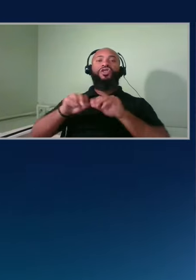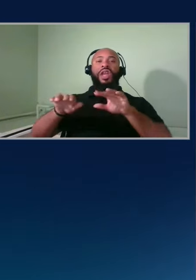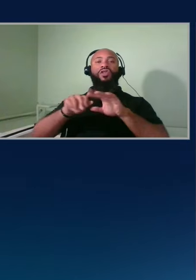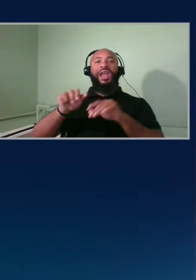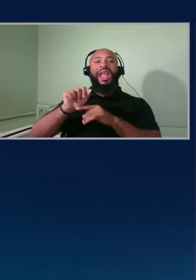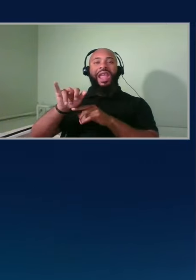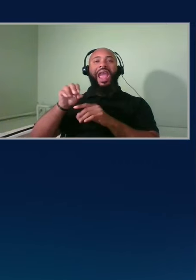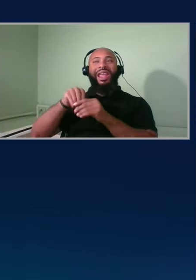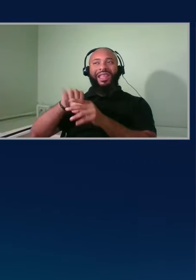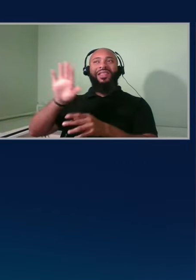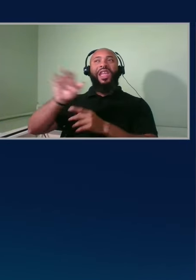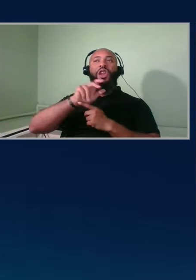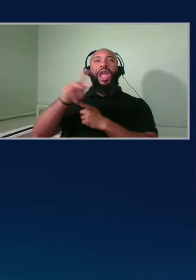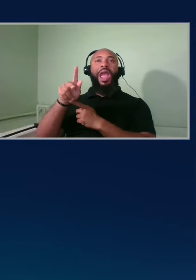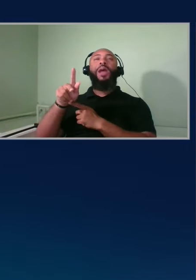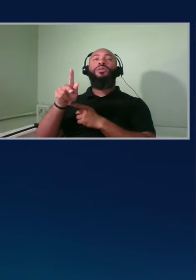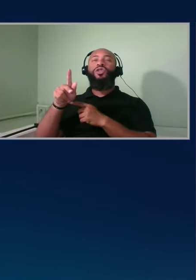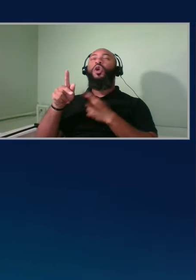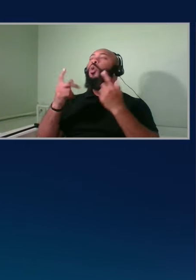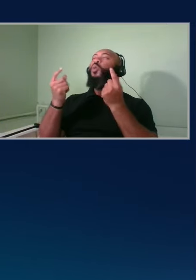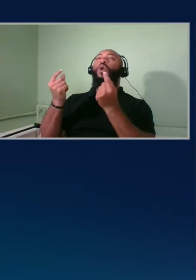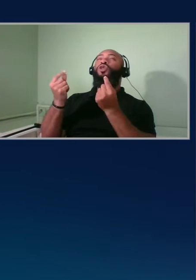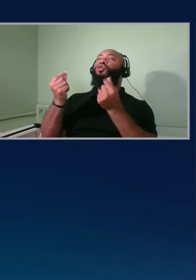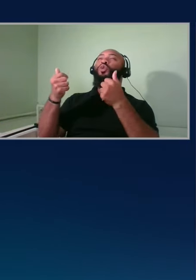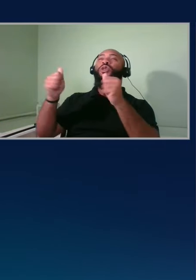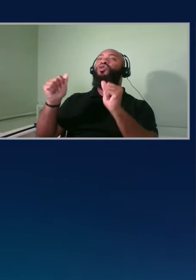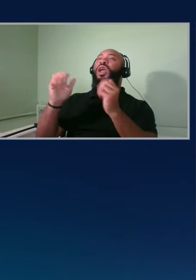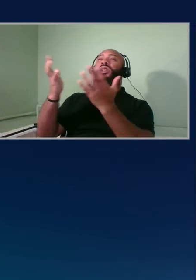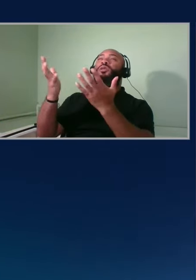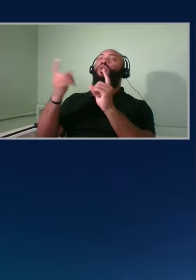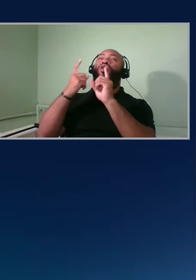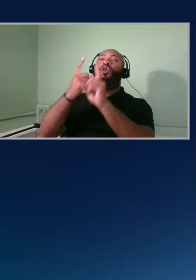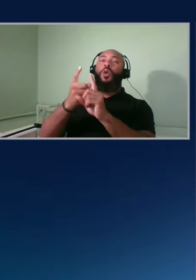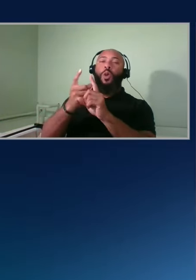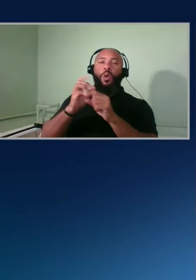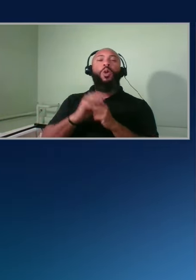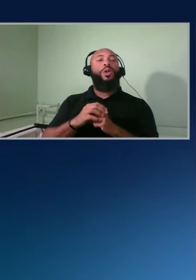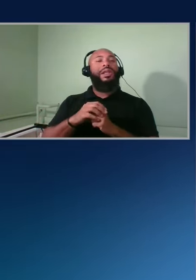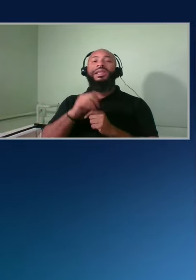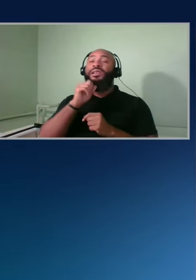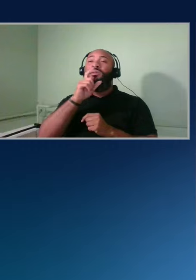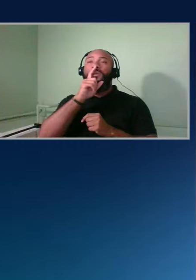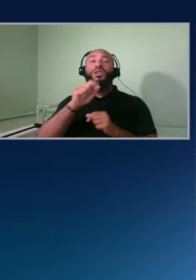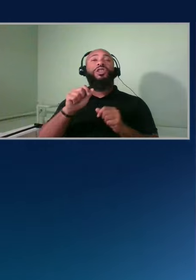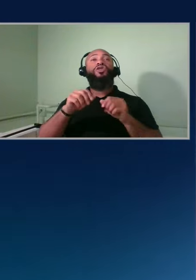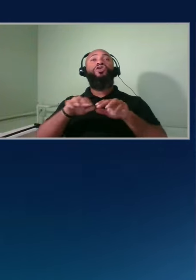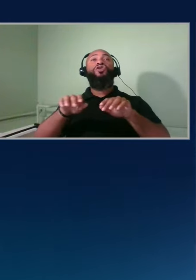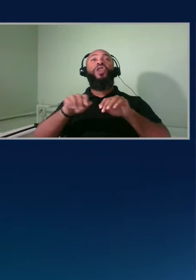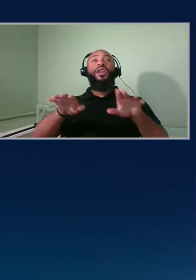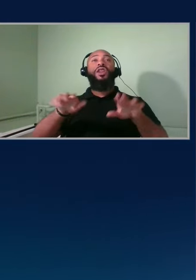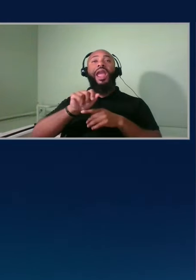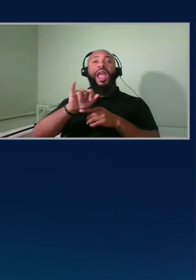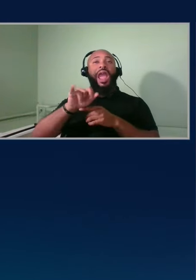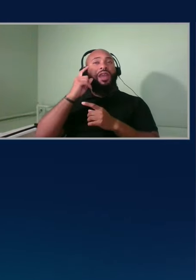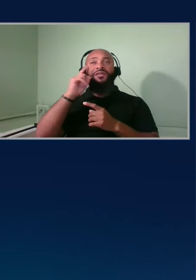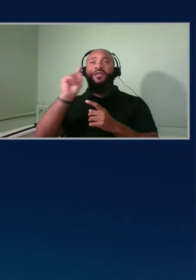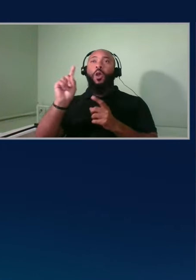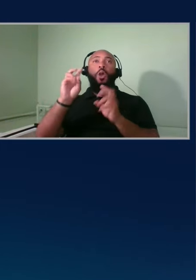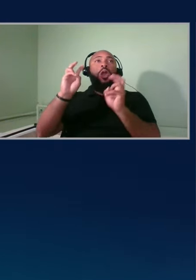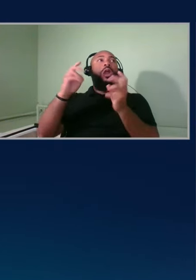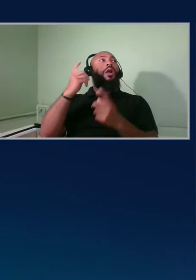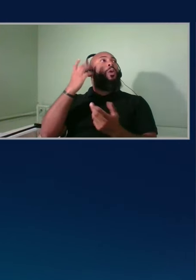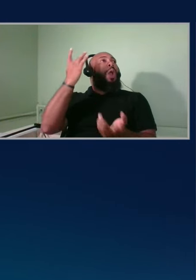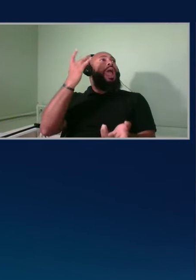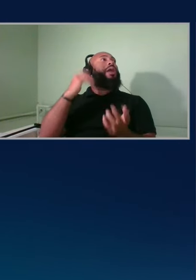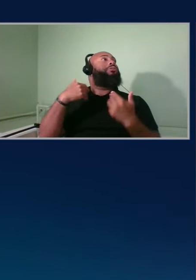case? What are you trying to do? It's not just Gen AI for the sake of Gen AI. It's Gen AI for the sake